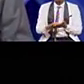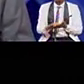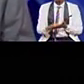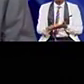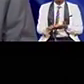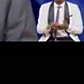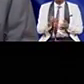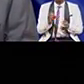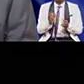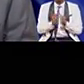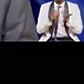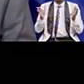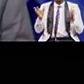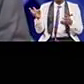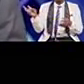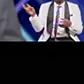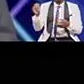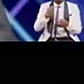without rescuing their soul?